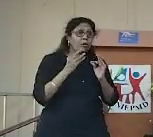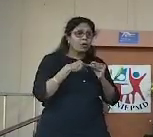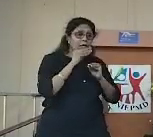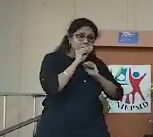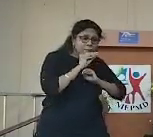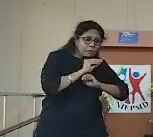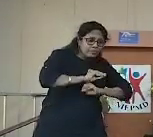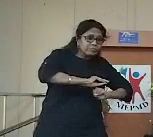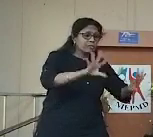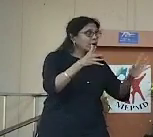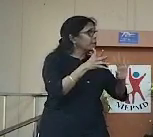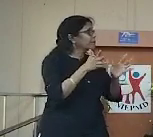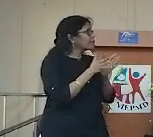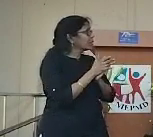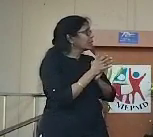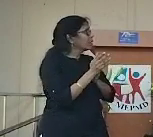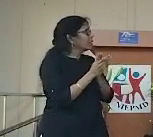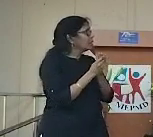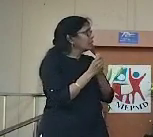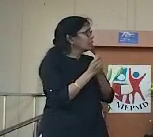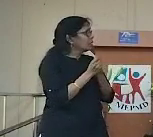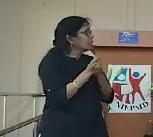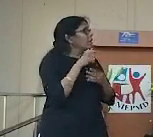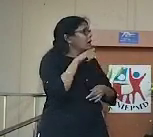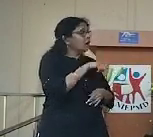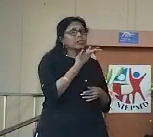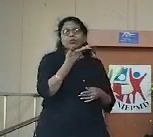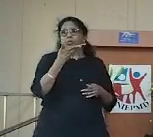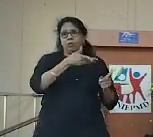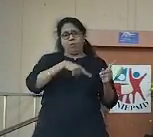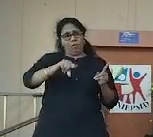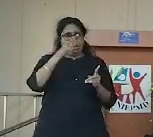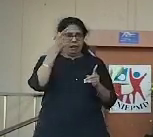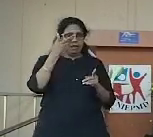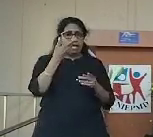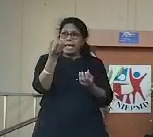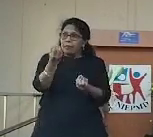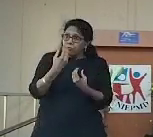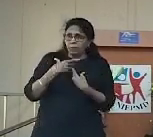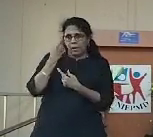information education, we understood the disability, then we are learning about the services.